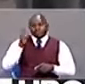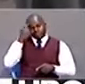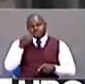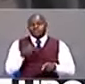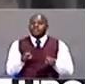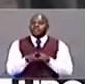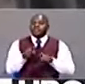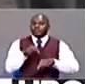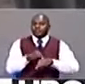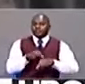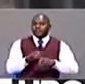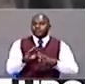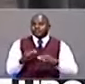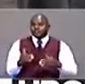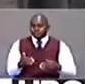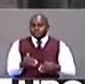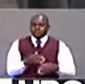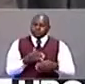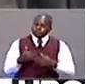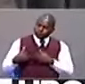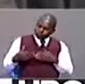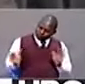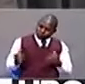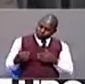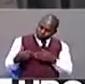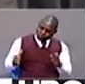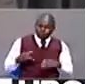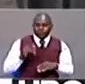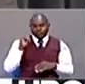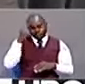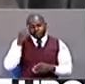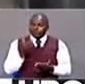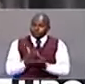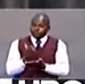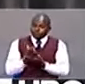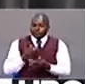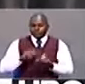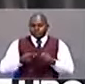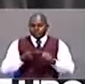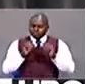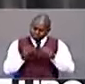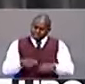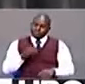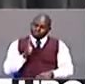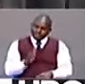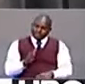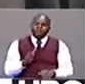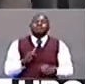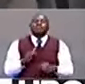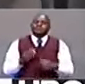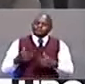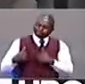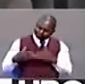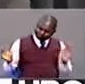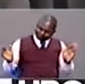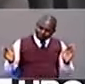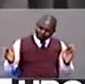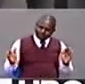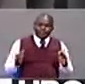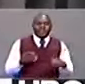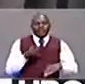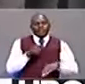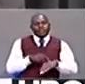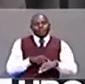time. But he also was very honest with government. And I think that is what a true friend should be. I think he was able to speak out in times of